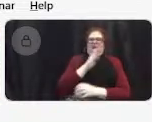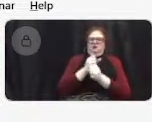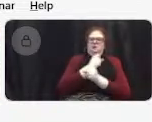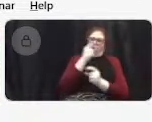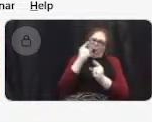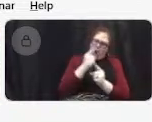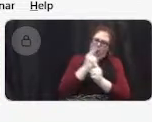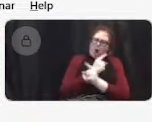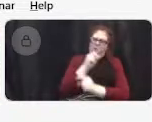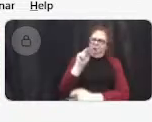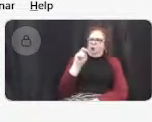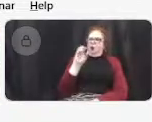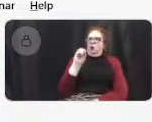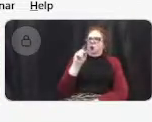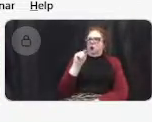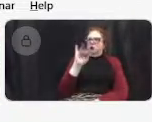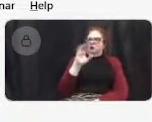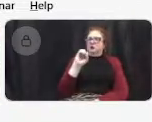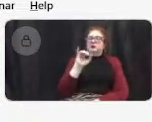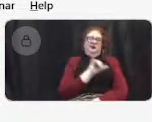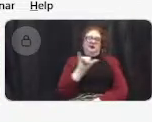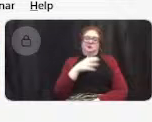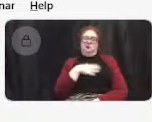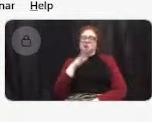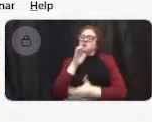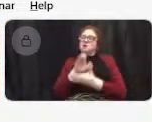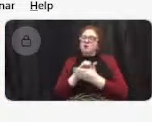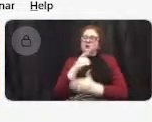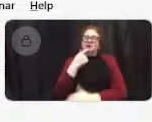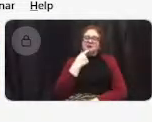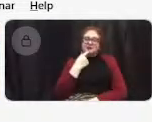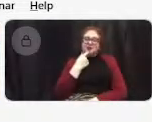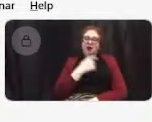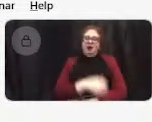wife just said, he's been cited for this,